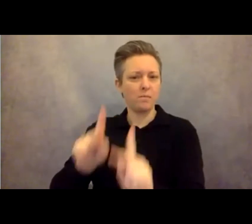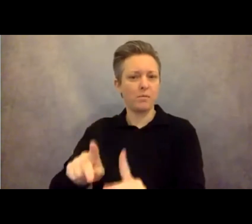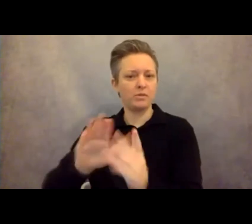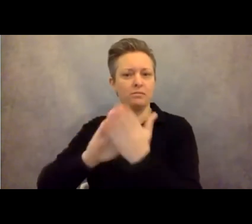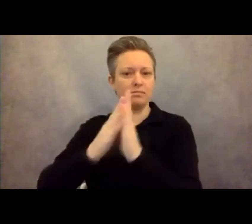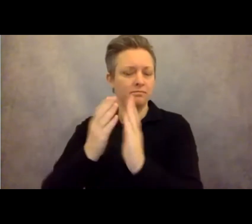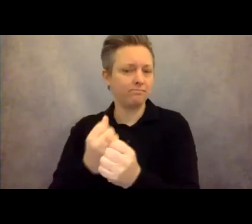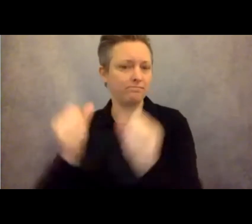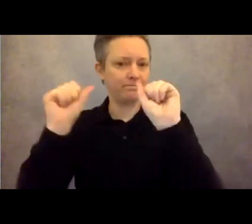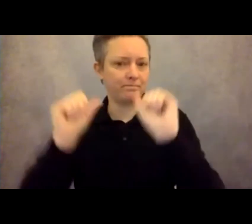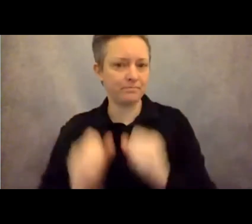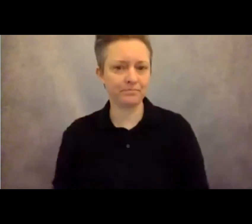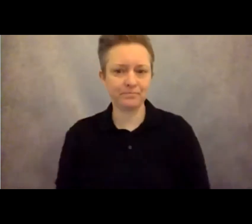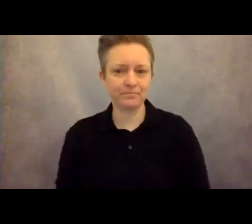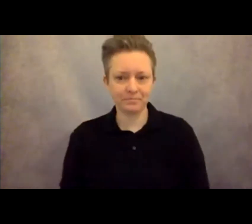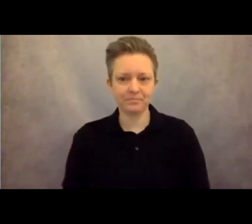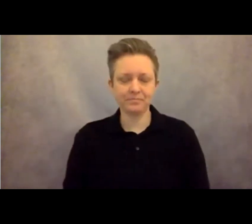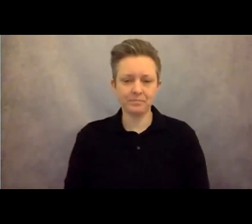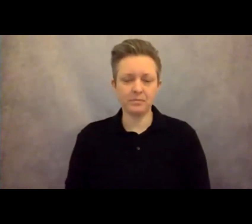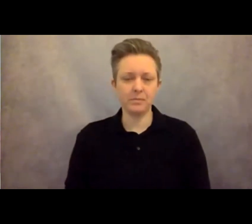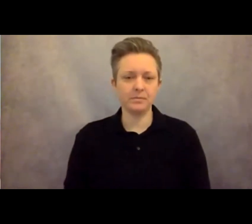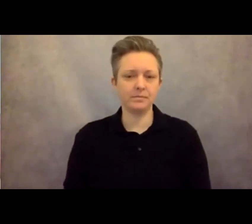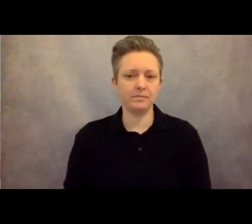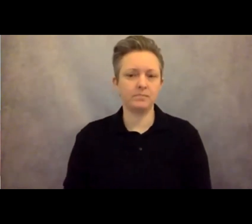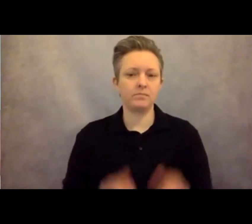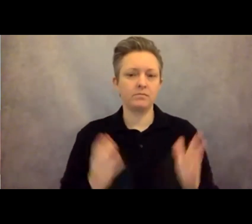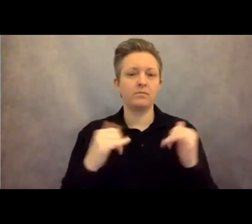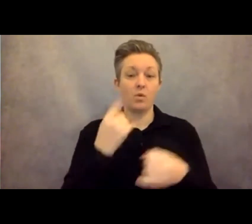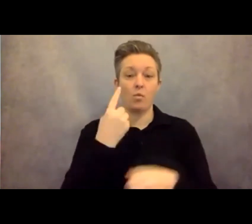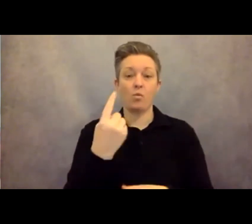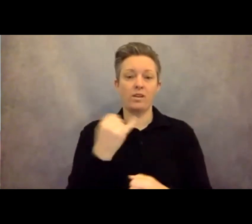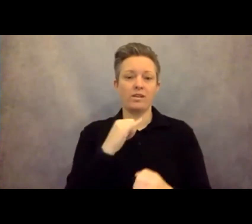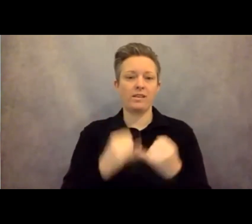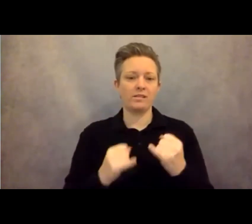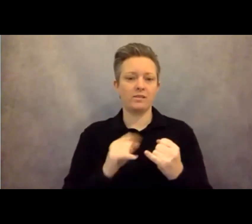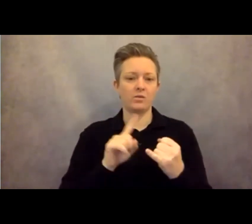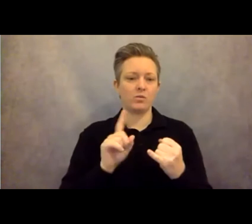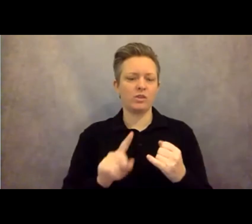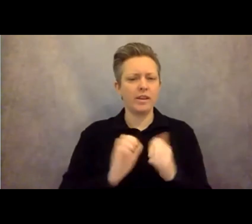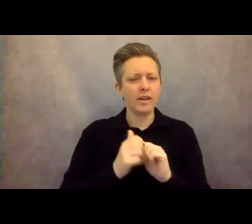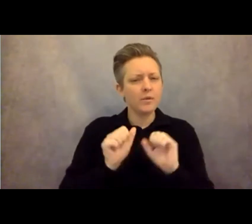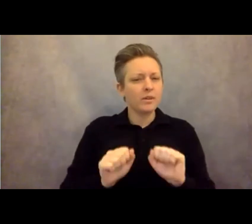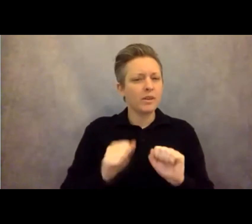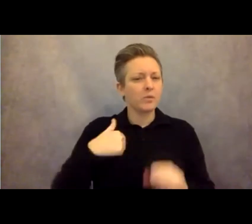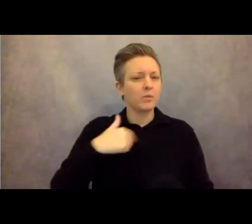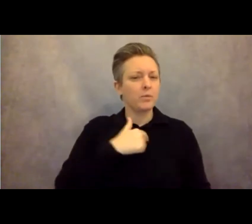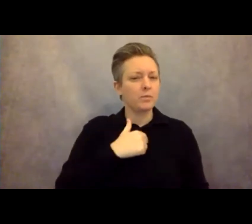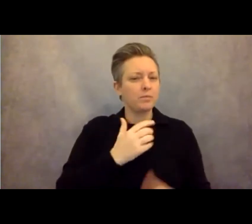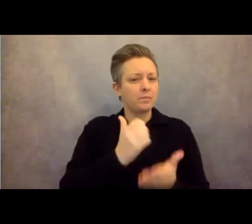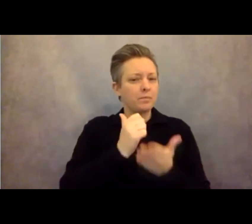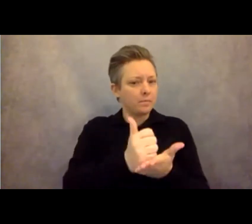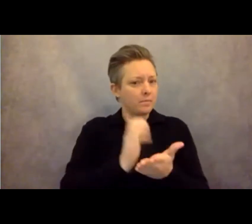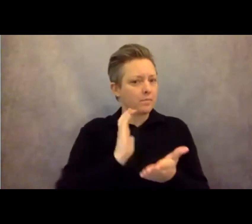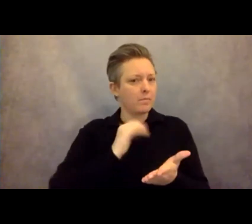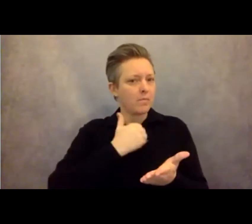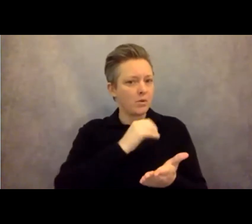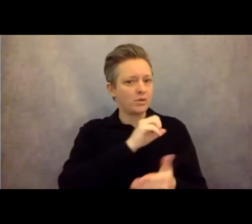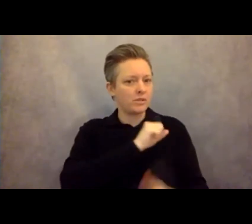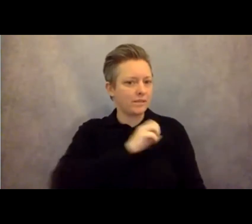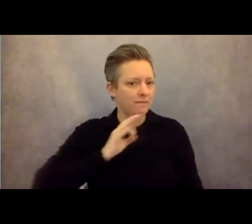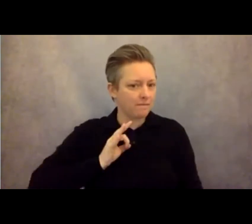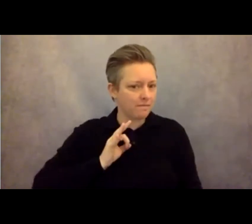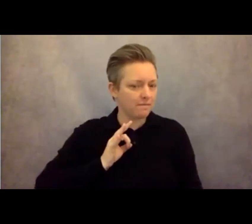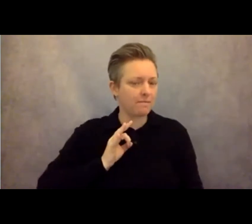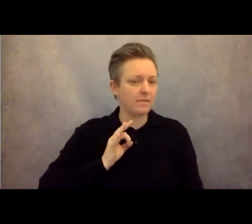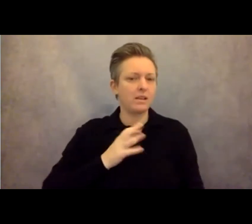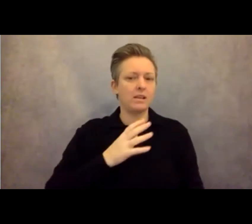How can we help our staff or ourselves really as thought leaders to move past hesitancy and